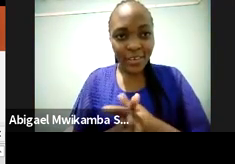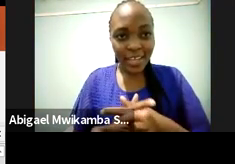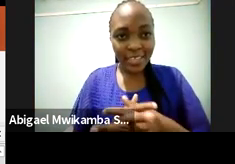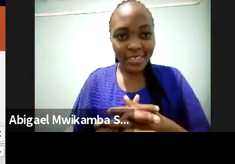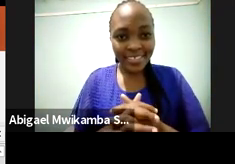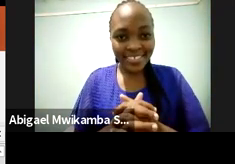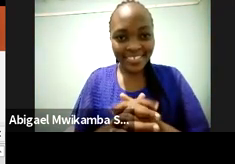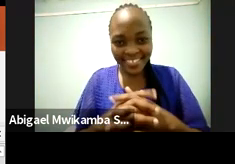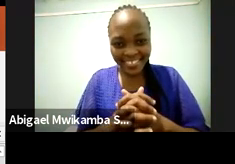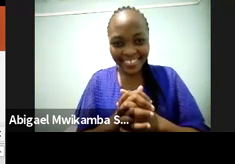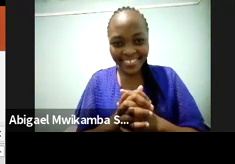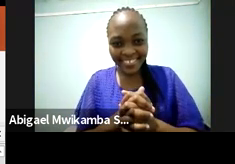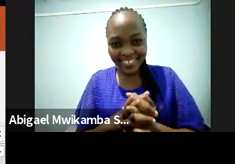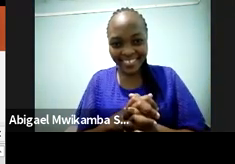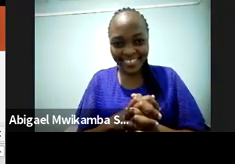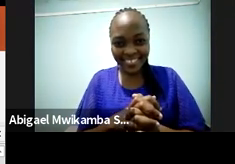her.